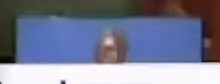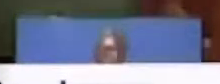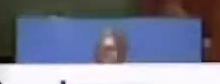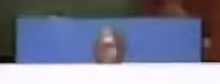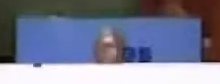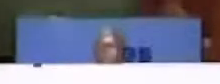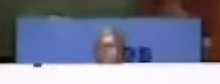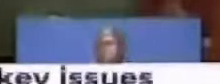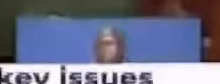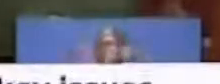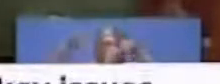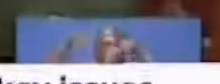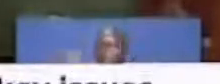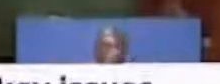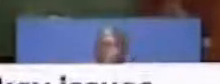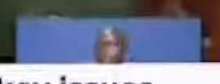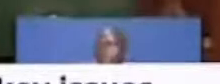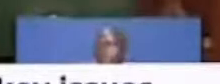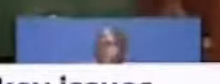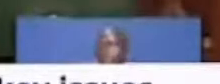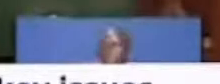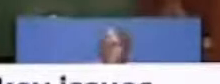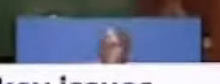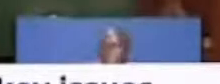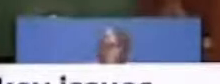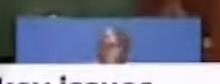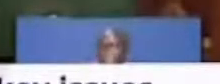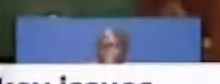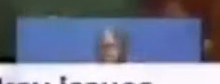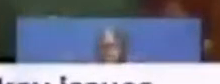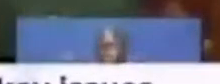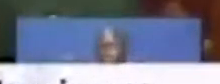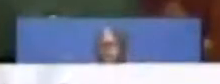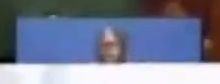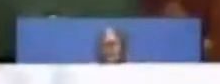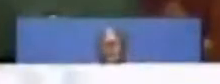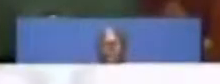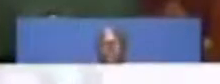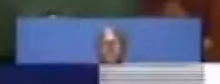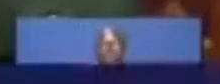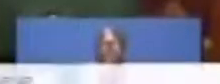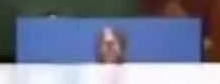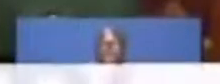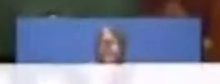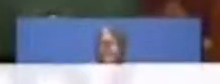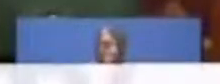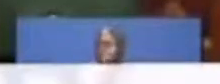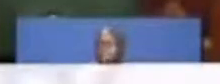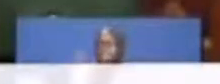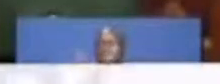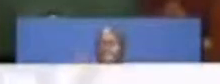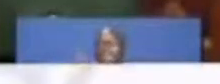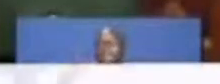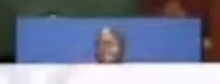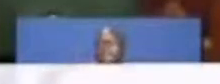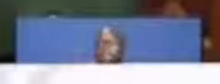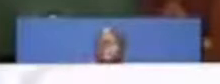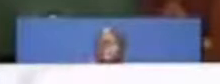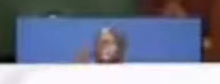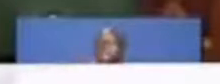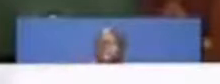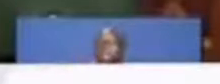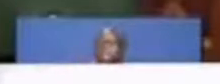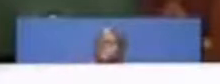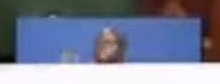Accelerated devolution has, for instance, delivered shoes with a magical label made in Kitui County, Kenya,